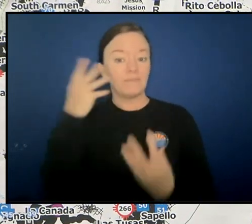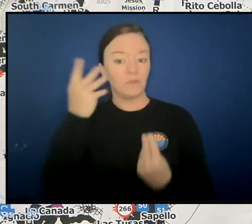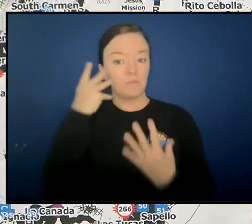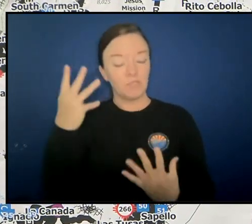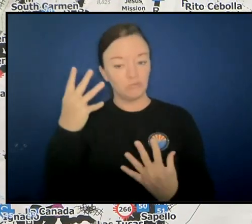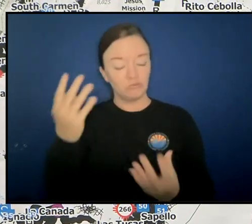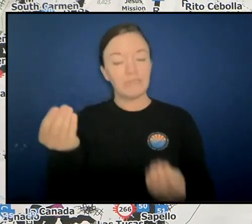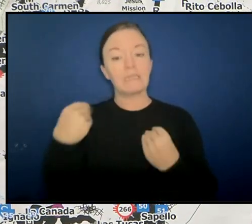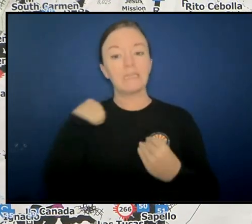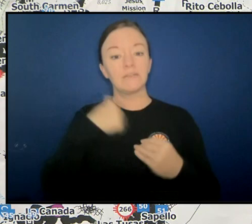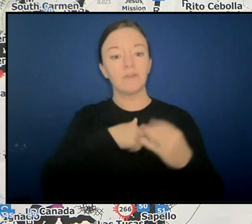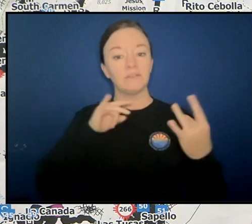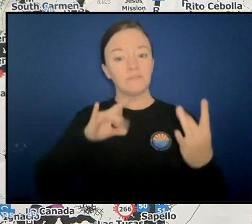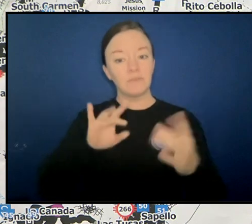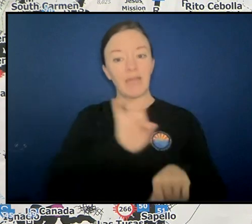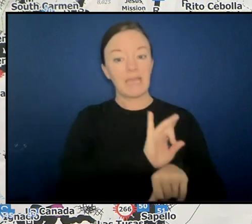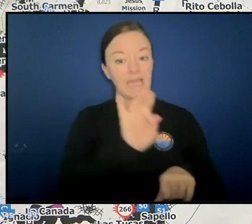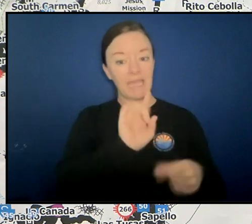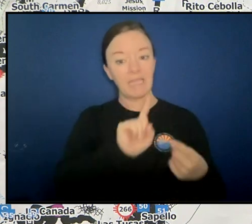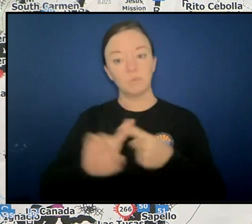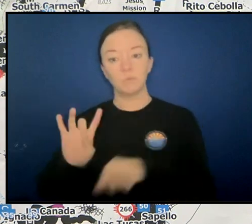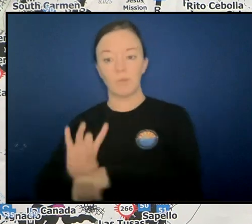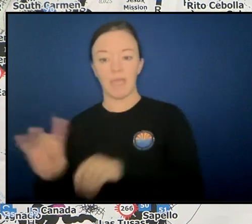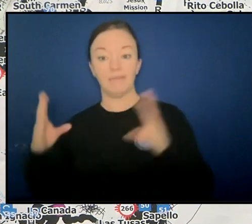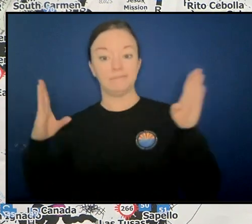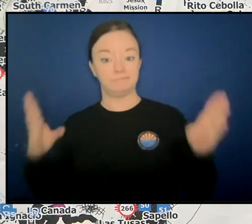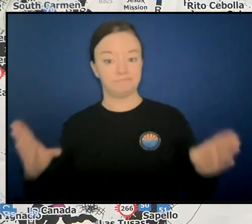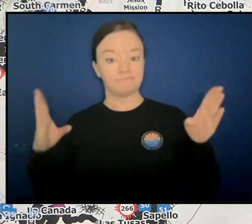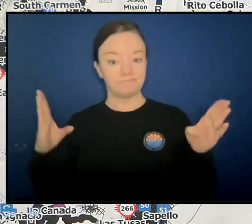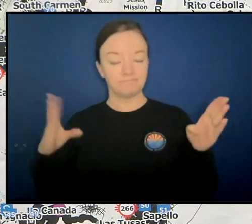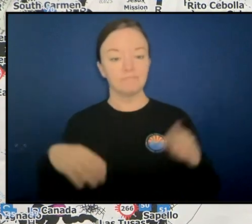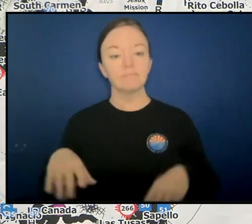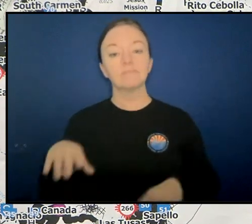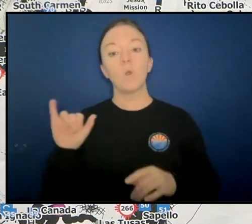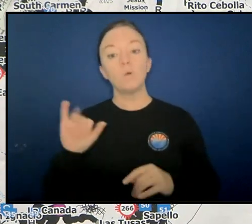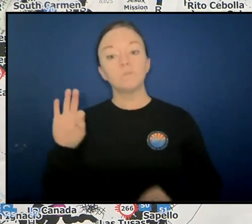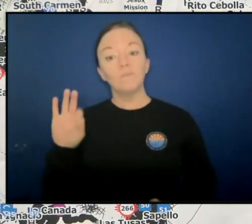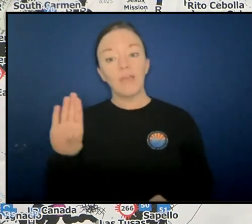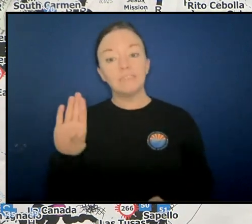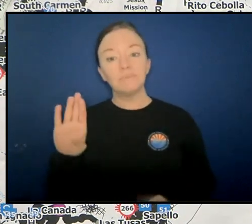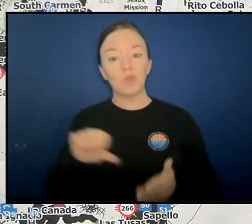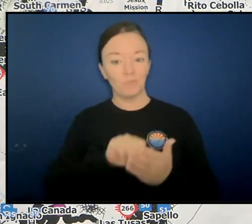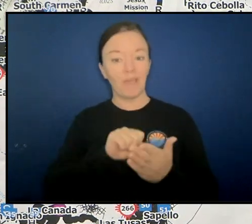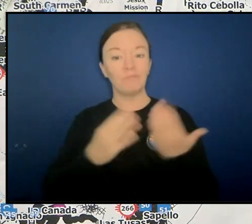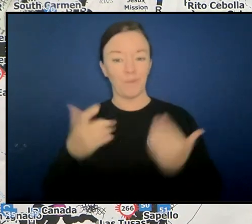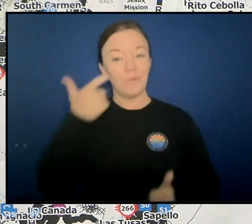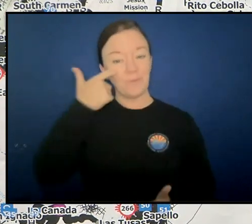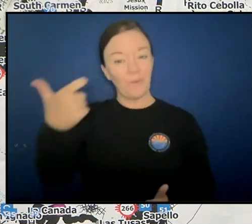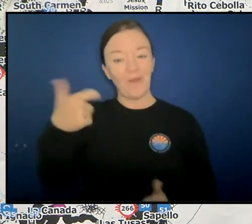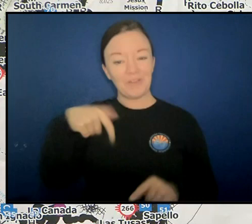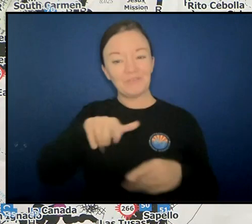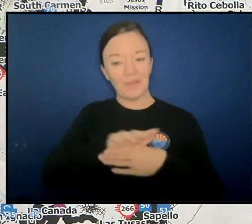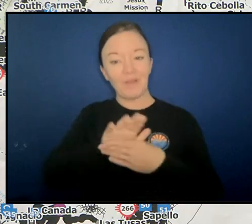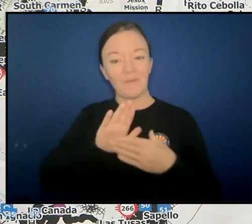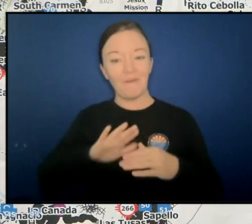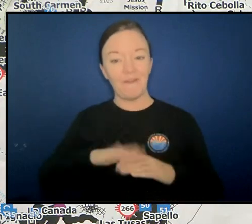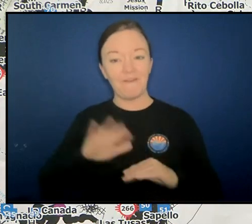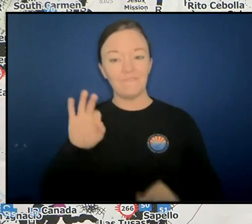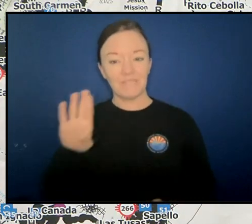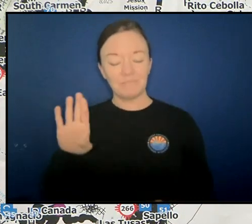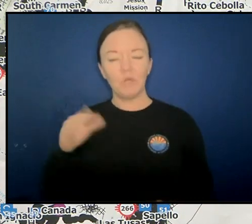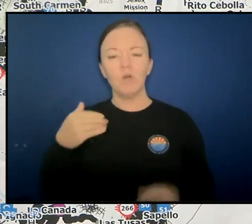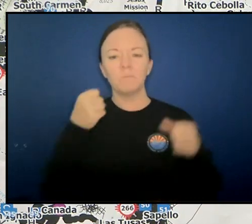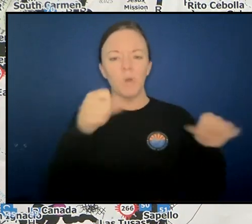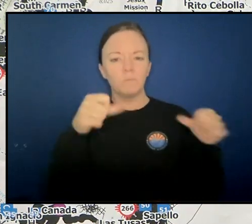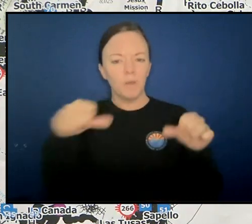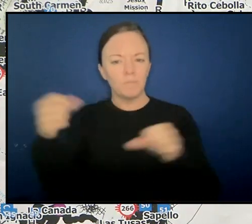from the hours of 8 a.m. and 8 p.m. You have the Facebook page, which you're probably viewing this on. There's a lot of good information that comes out of that. They